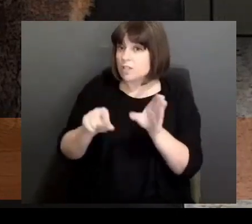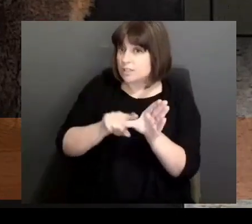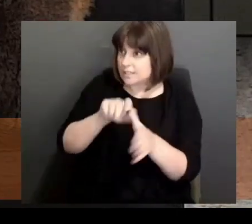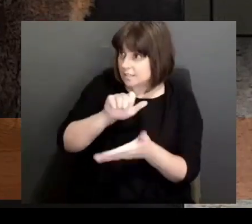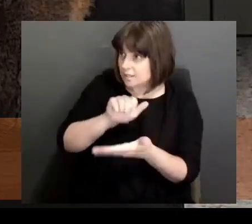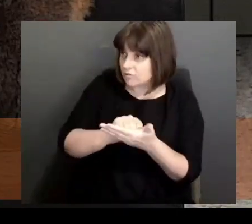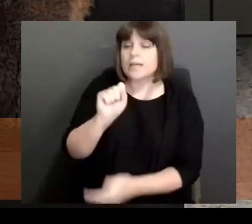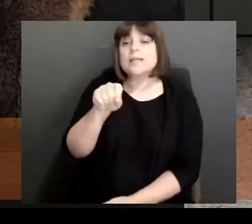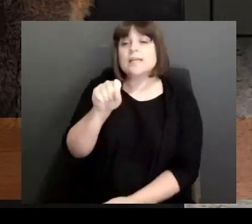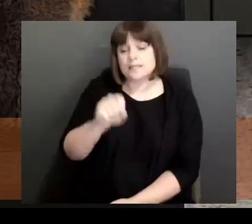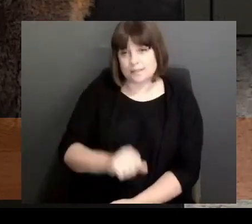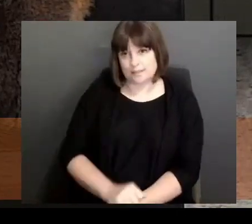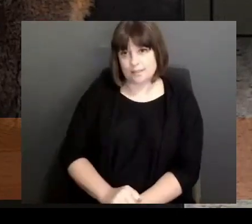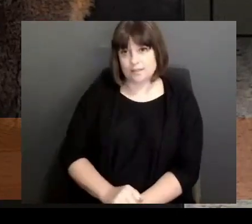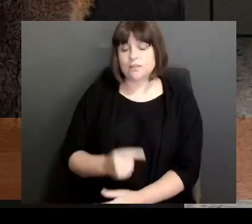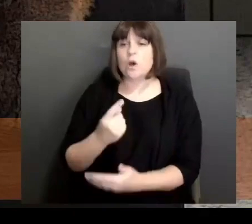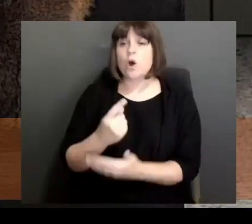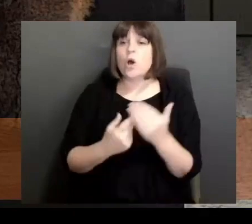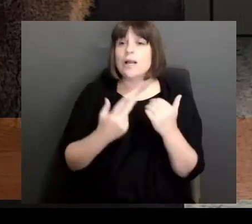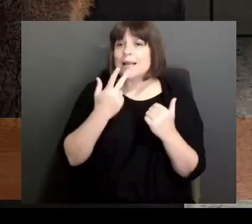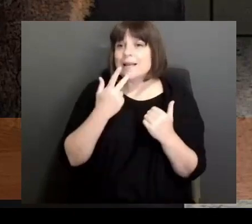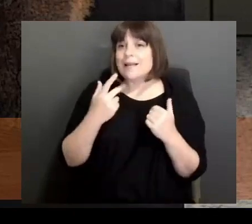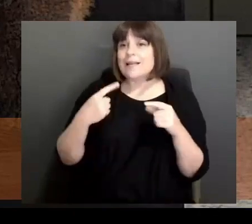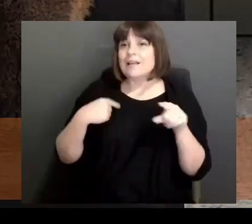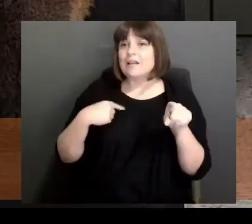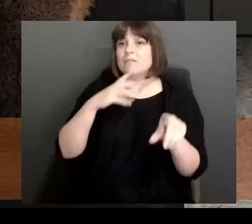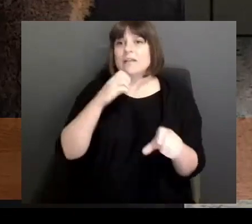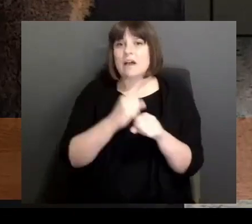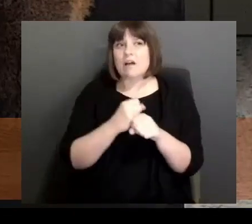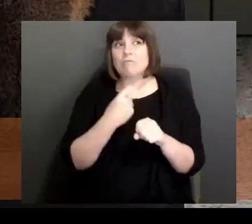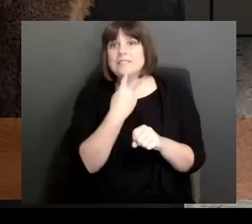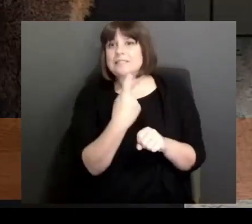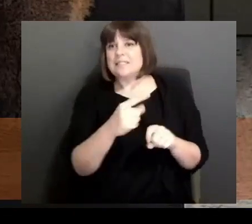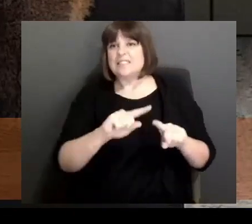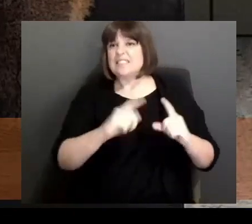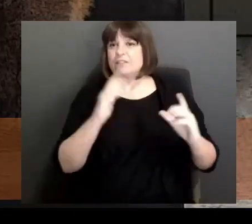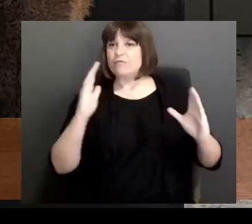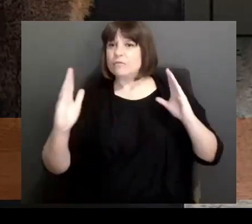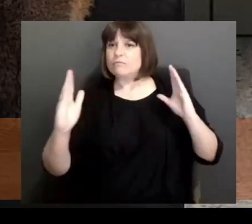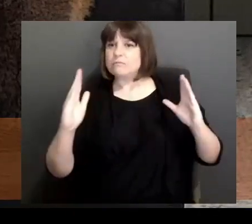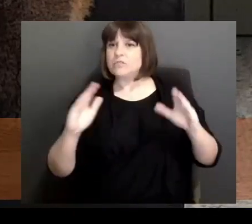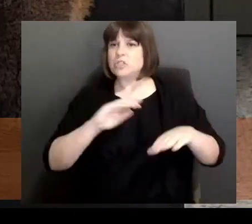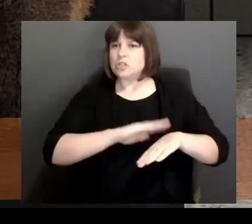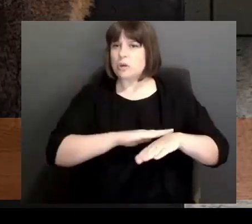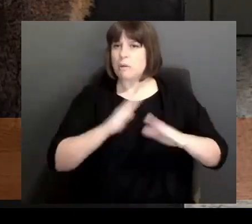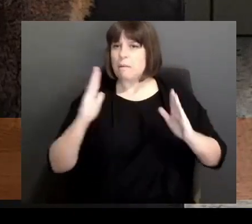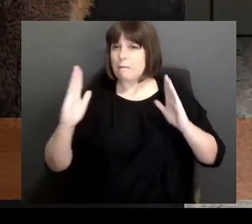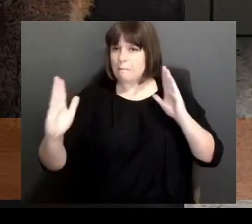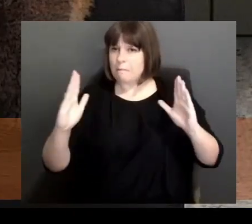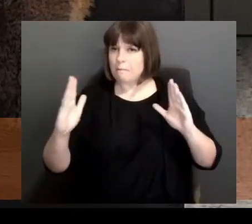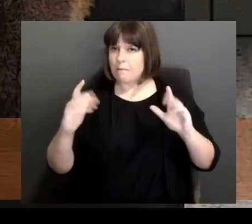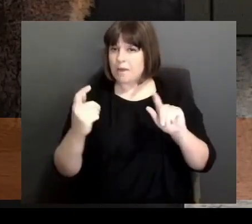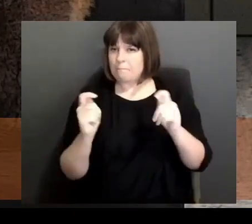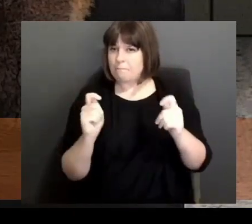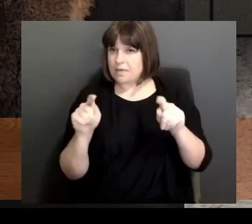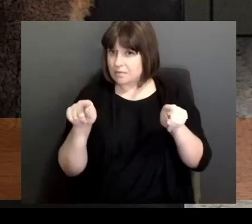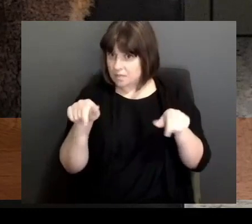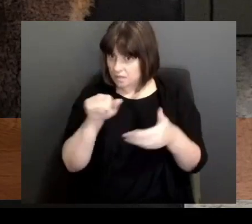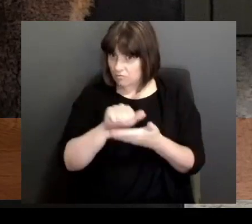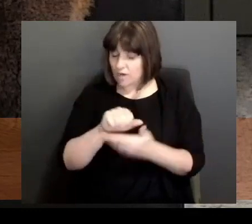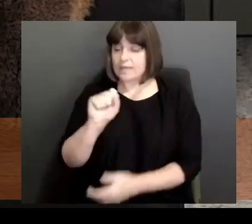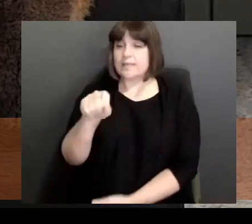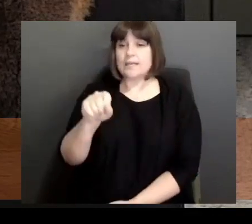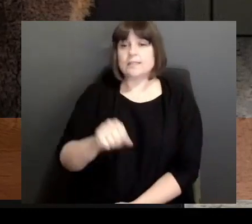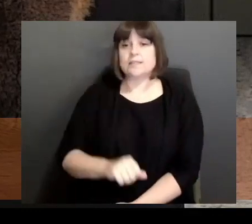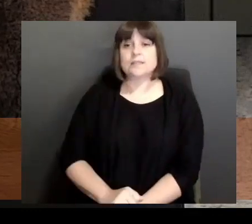a notice is issued requiring some different period. That's correct. Okay. Now, in terms of